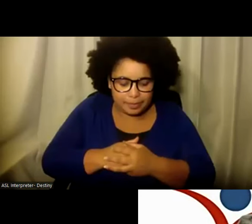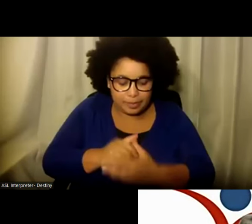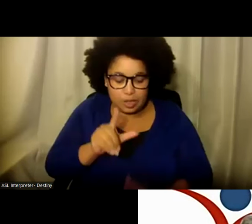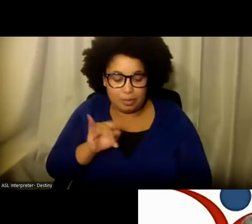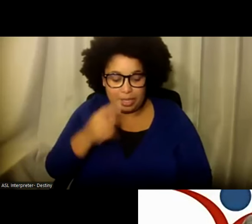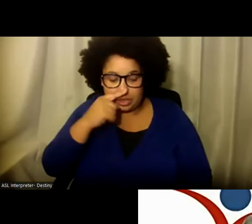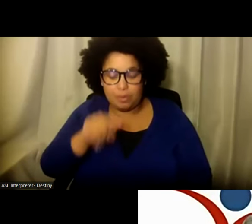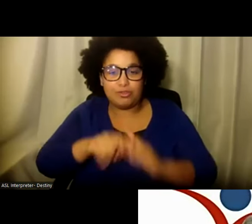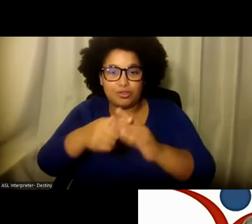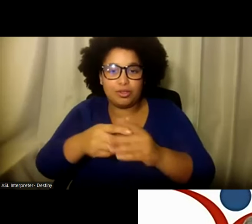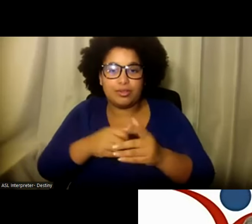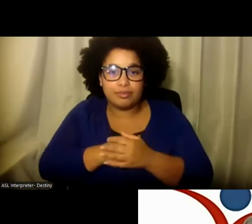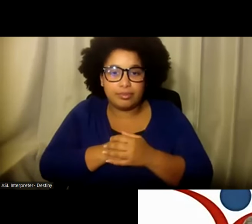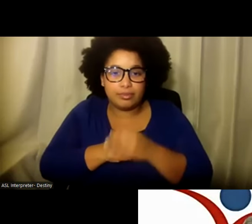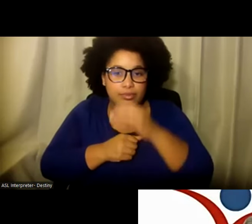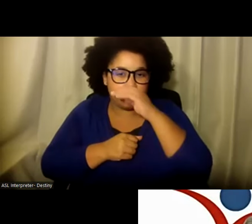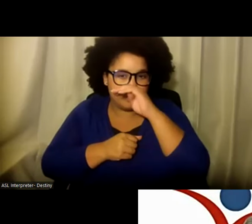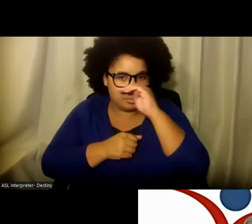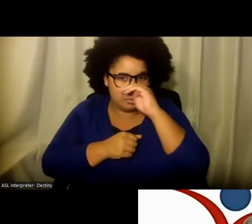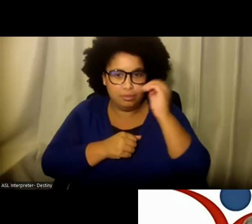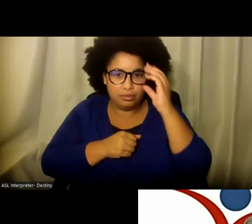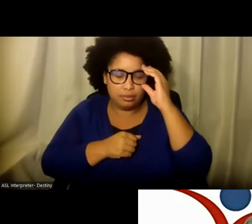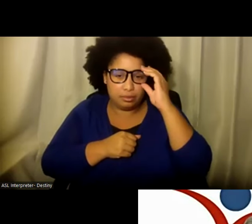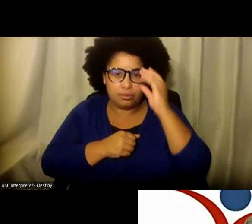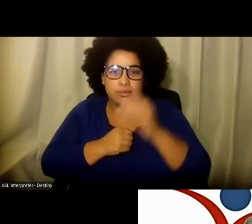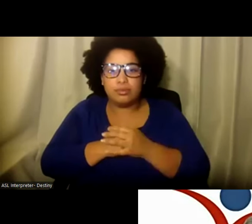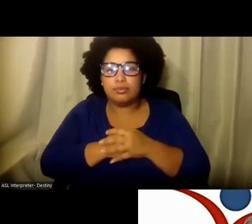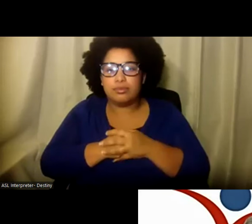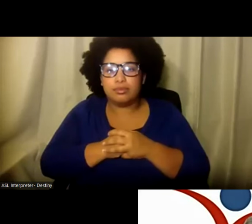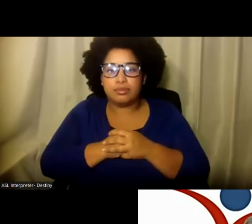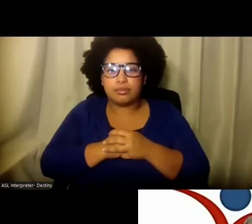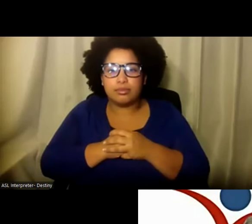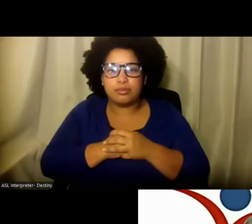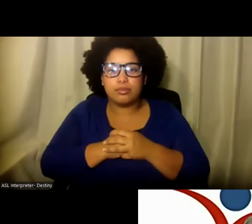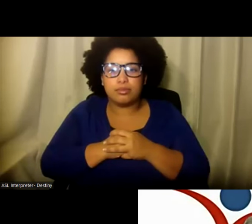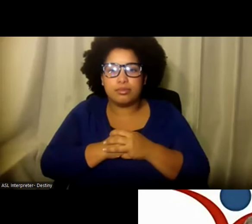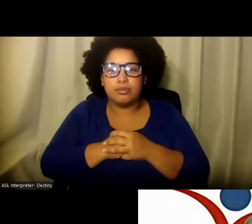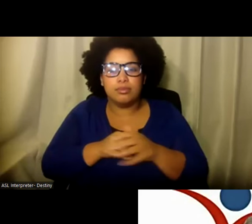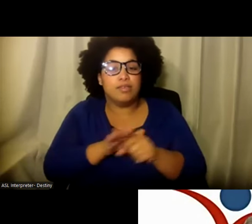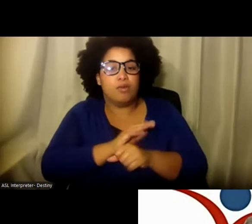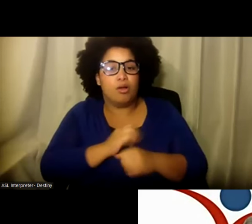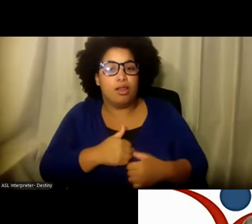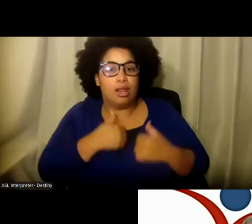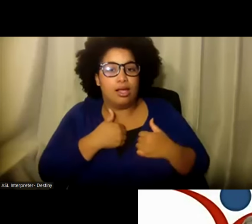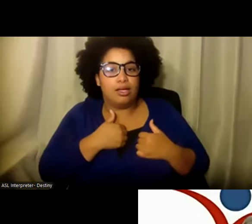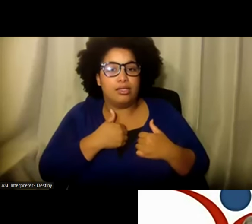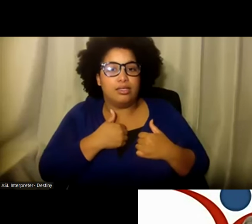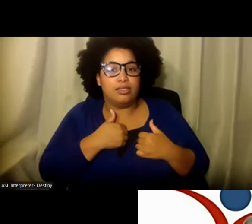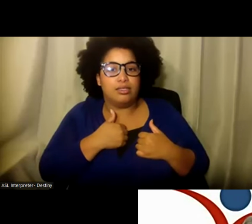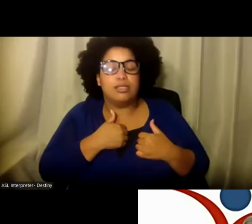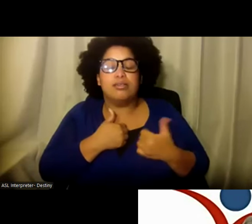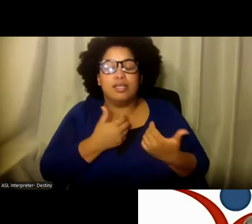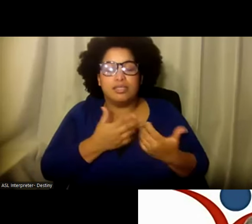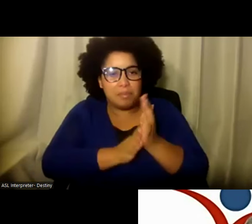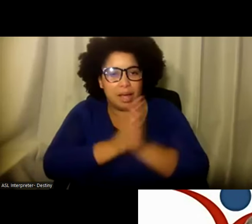So it's been a passion of mine throughout my whole life to really be part of the community